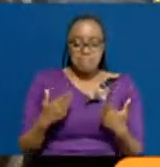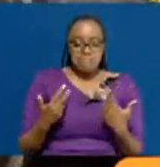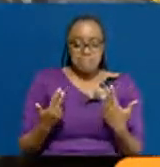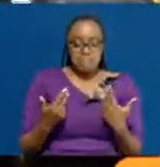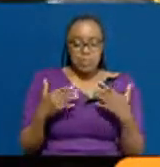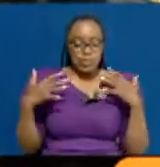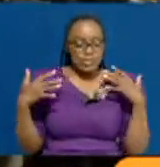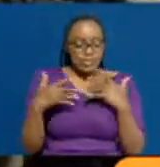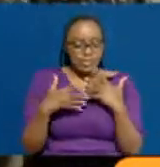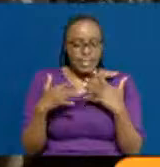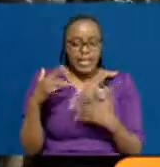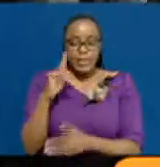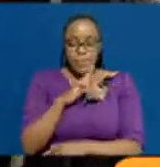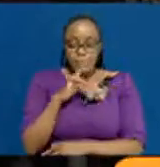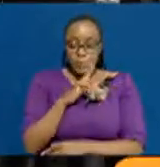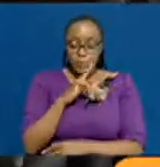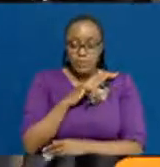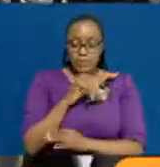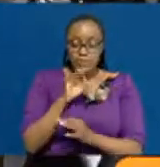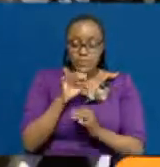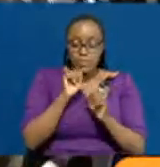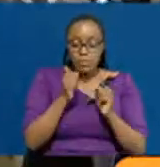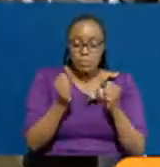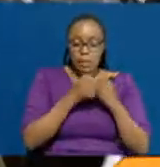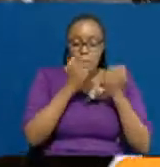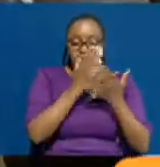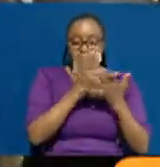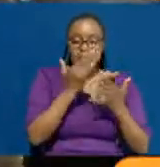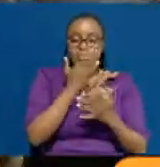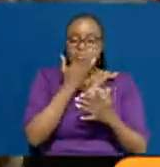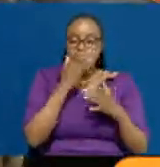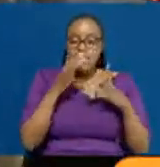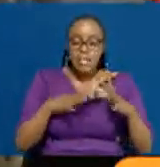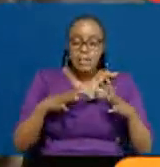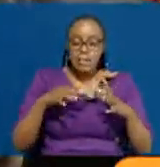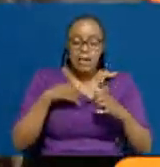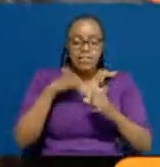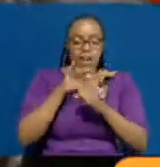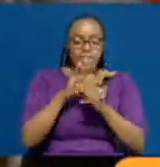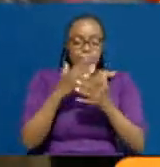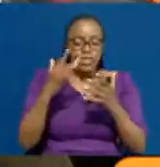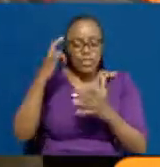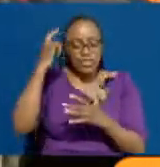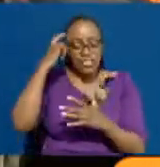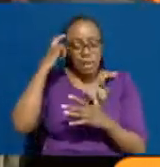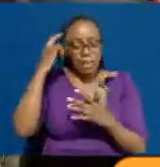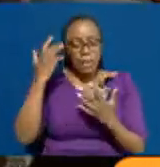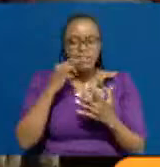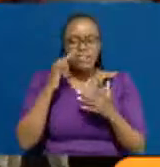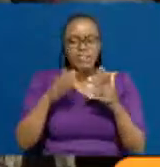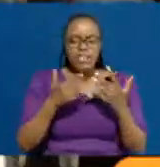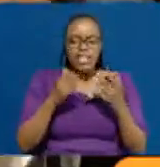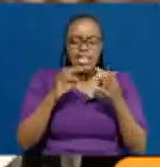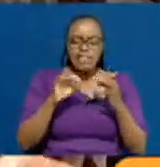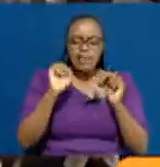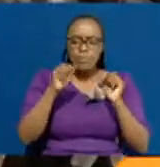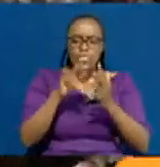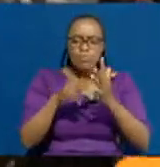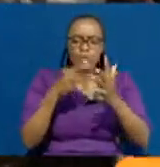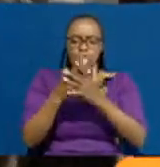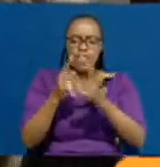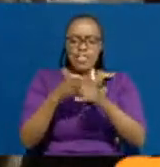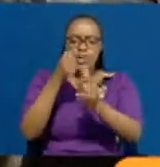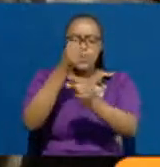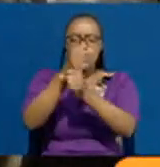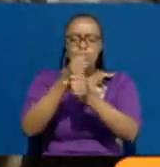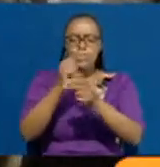so scared. It was like it can backfire and stuff. Like people have so many things in their mind, so like it can backfire and stuff. What will I do?